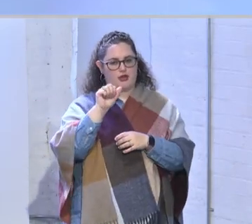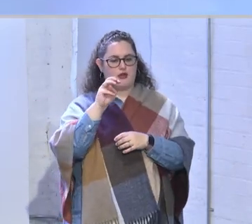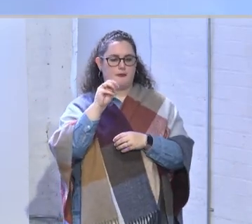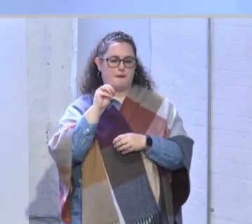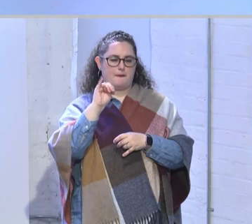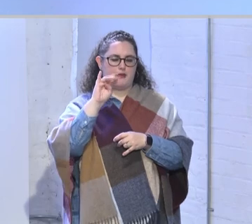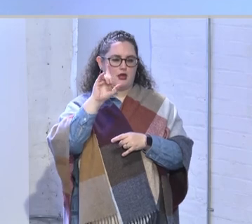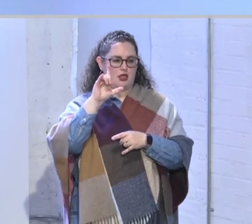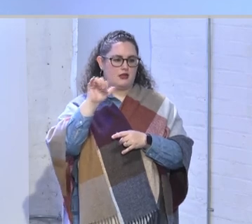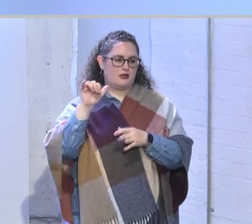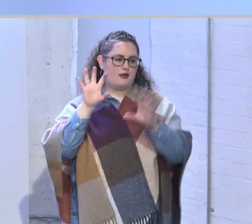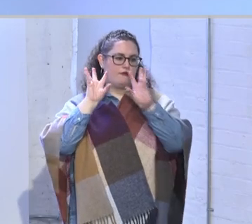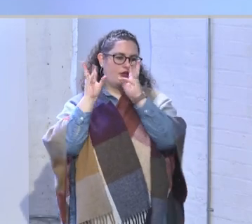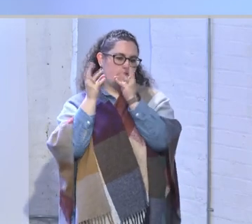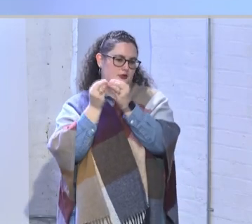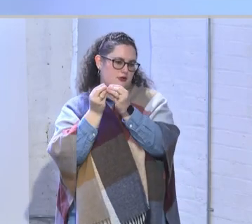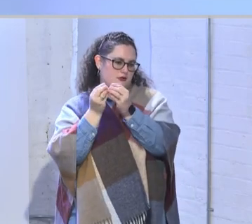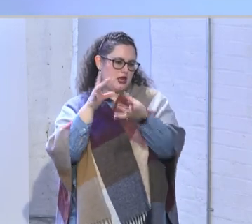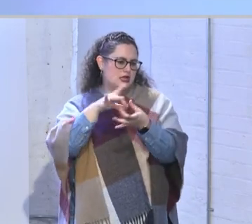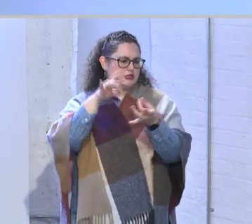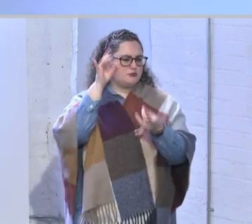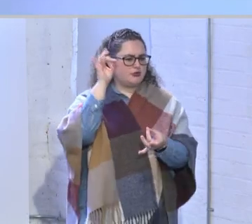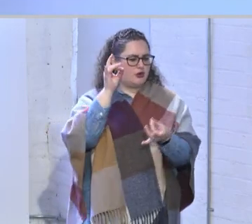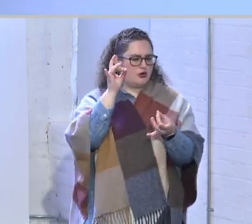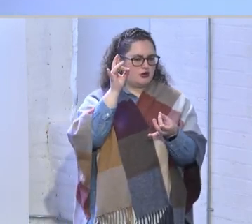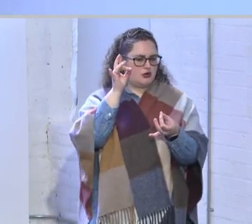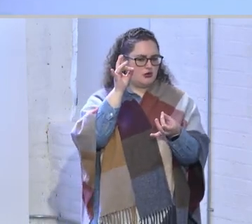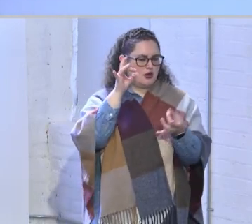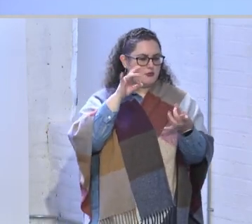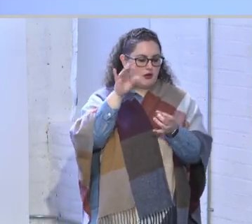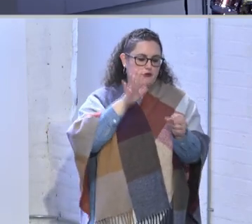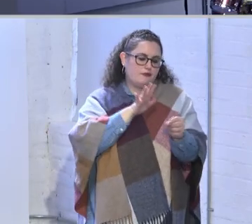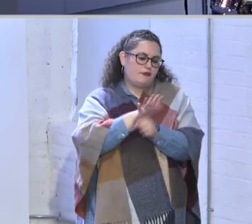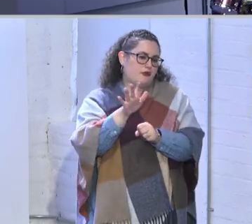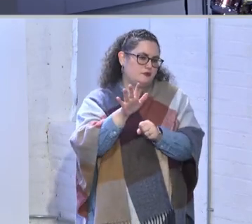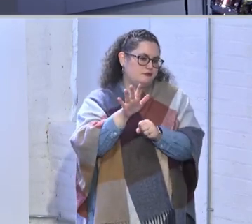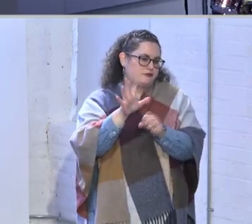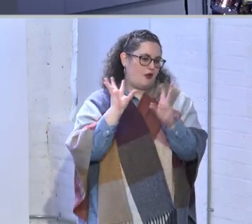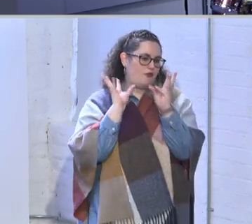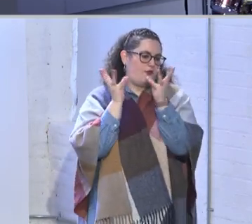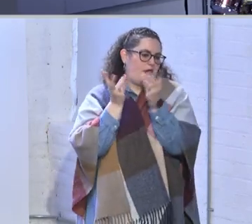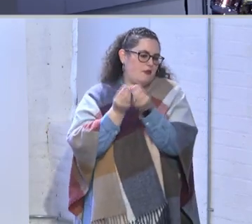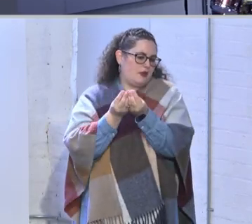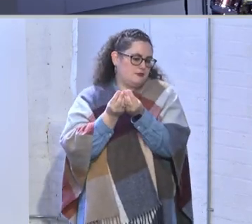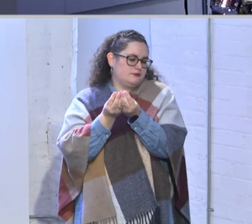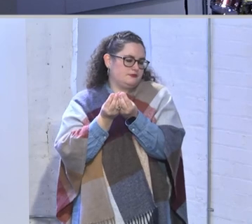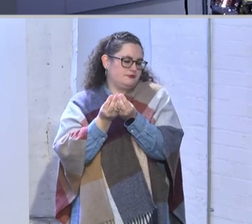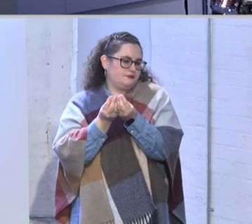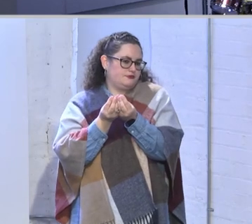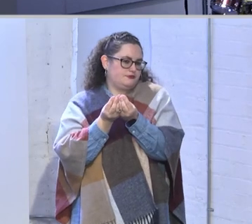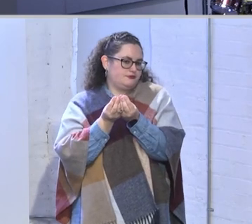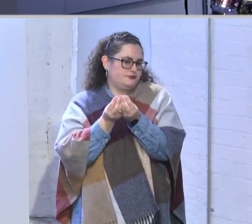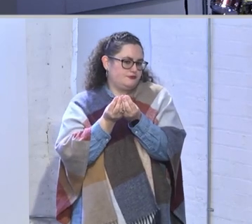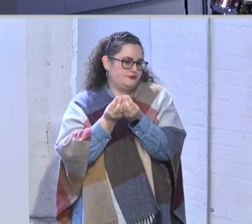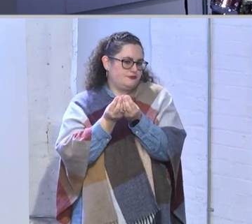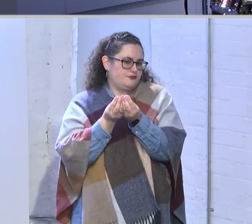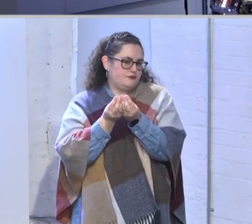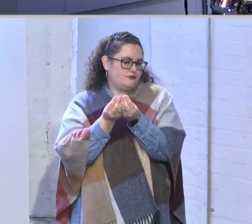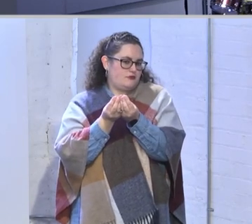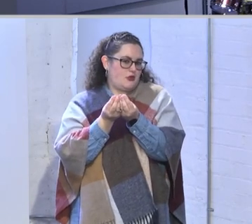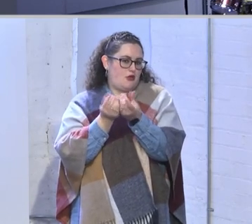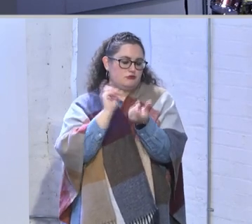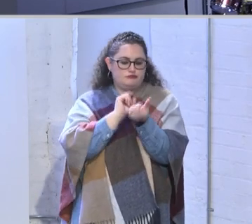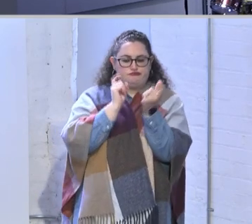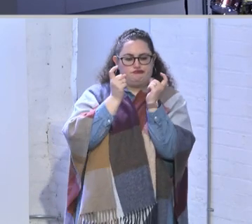we want to have a spirit-filled family, and the Bible tells us a little bit about that. And it's transformed